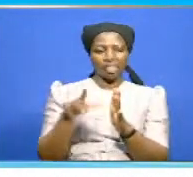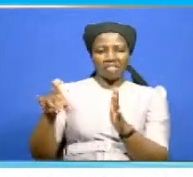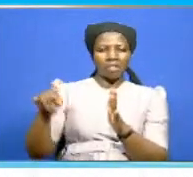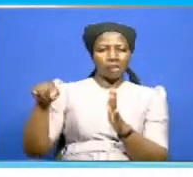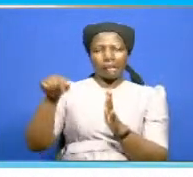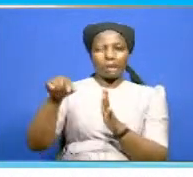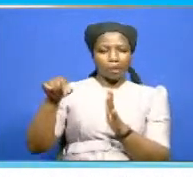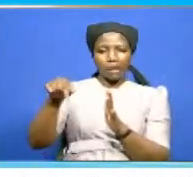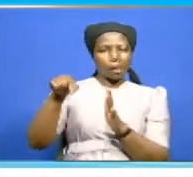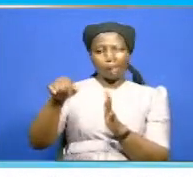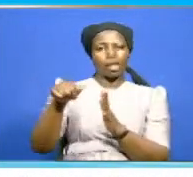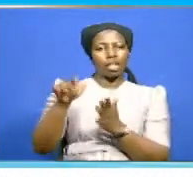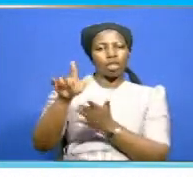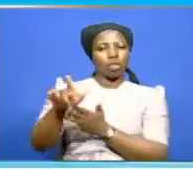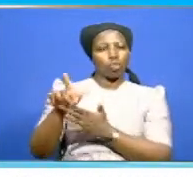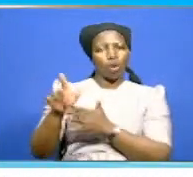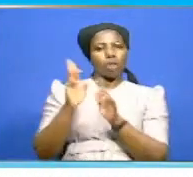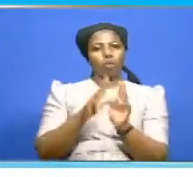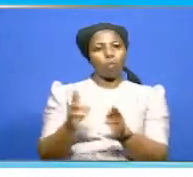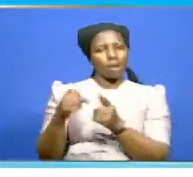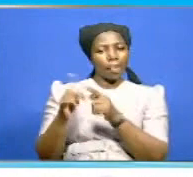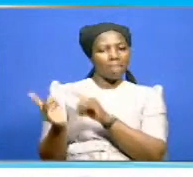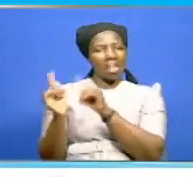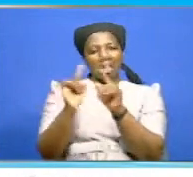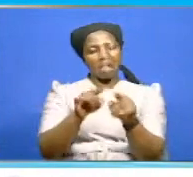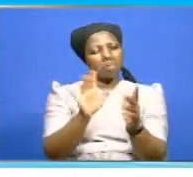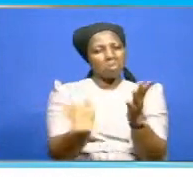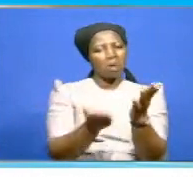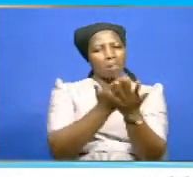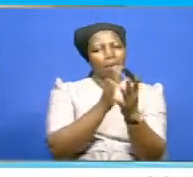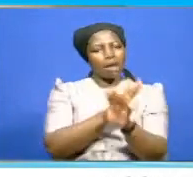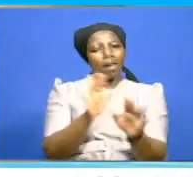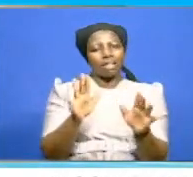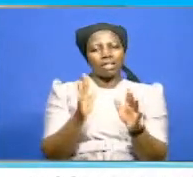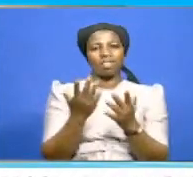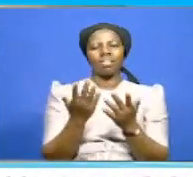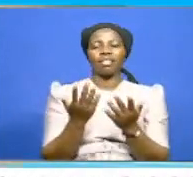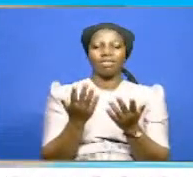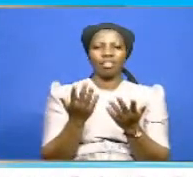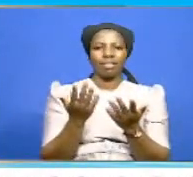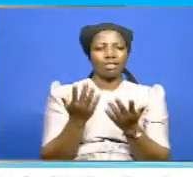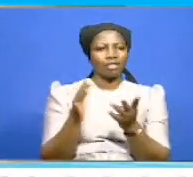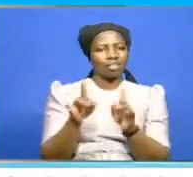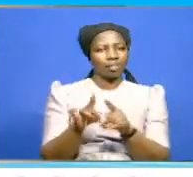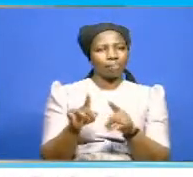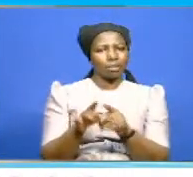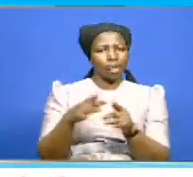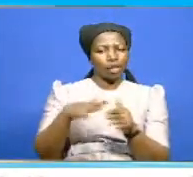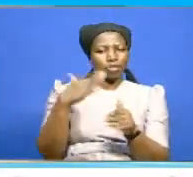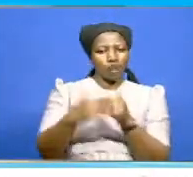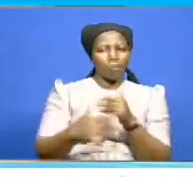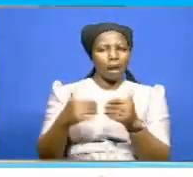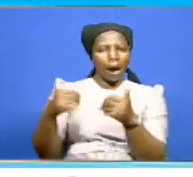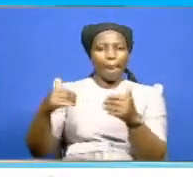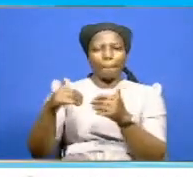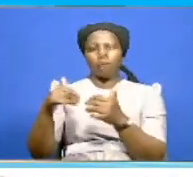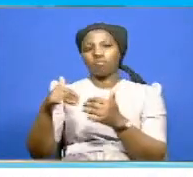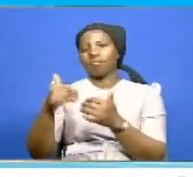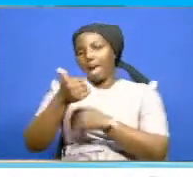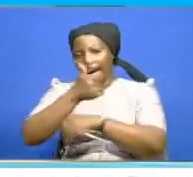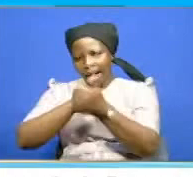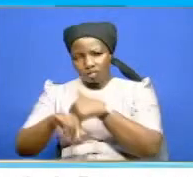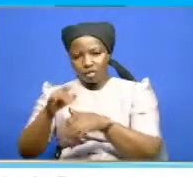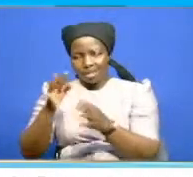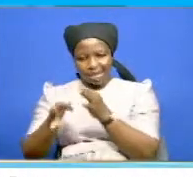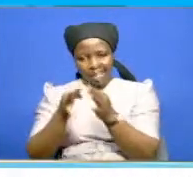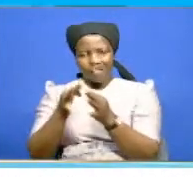facilities normally. Mm-hmm. They just came to apply just as a stopgap, as a stopgap measure. Yeah. Just in case